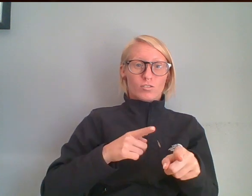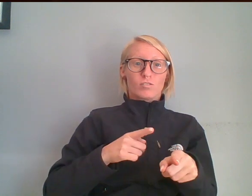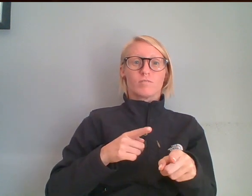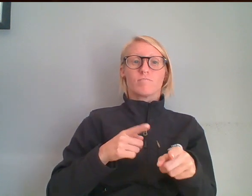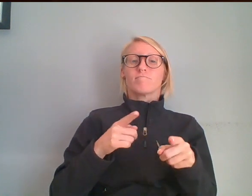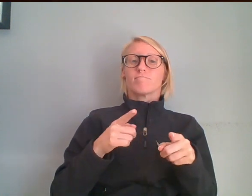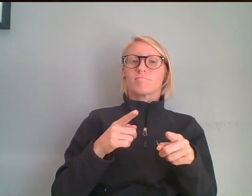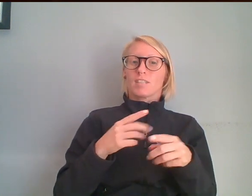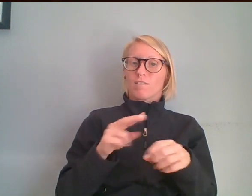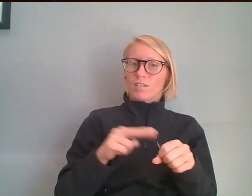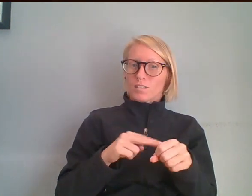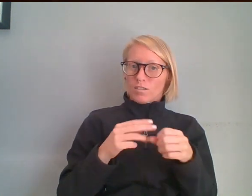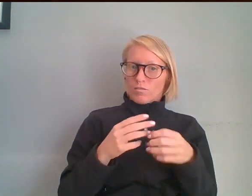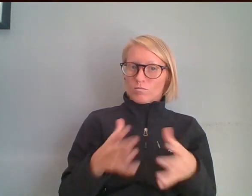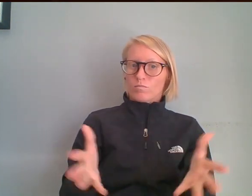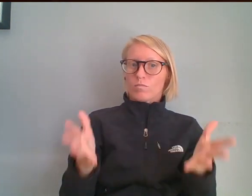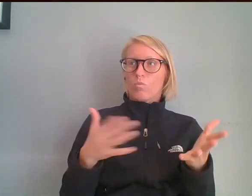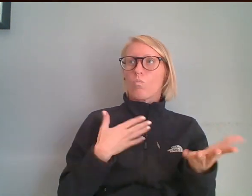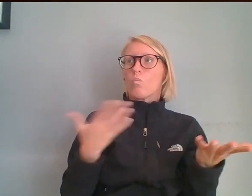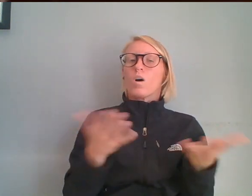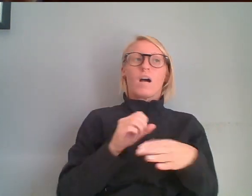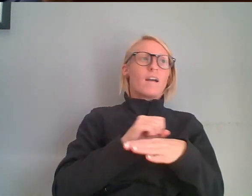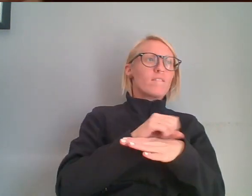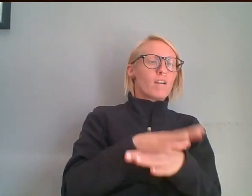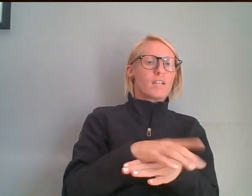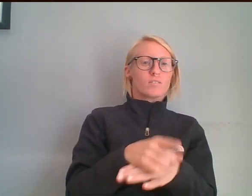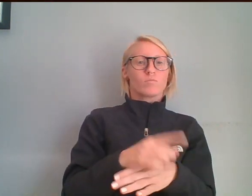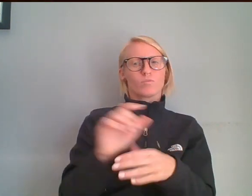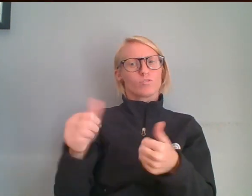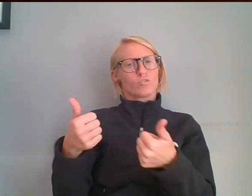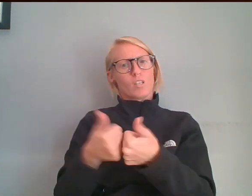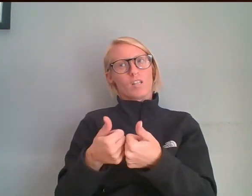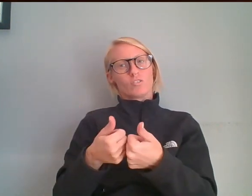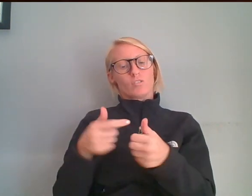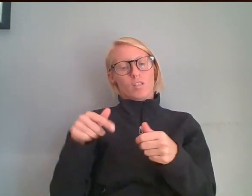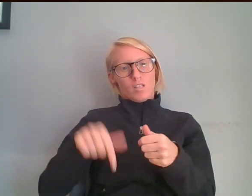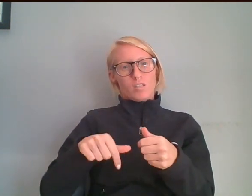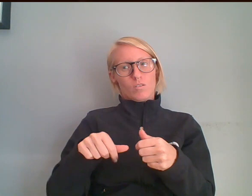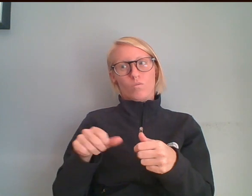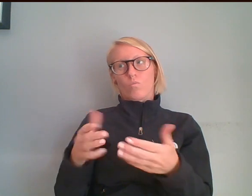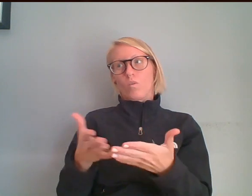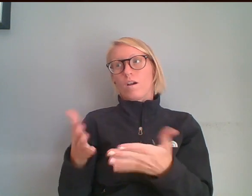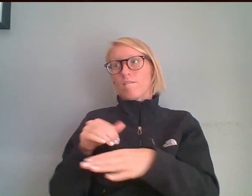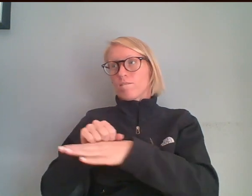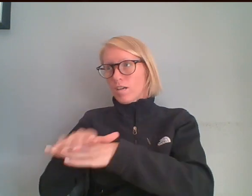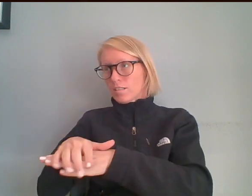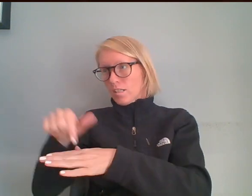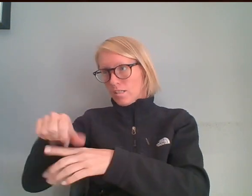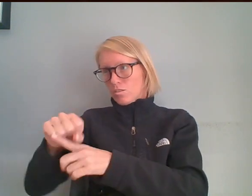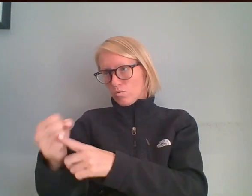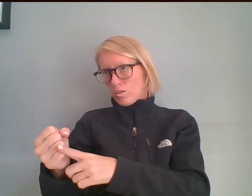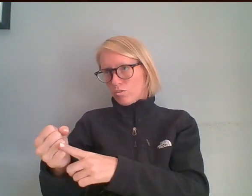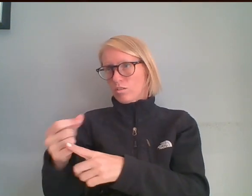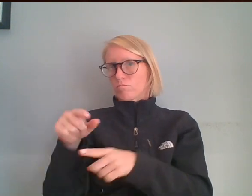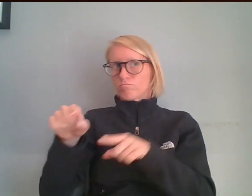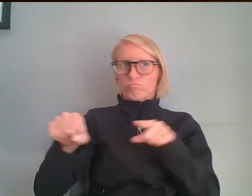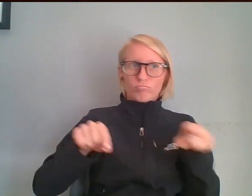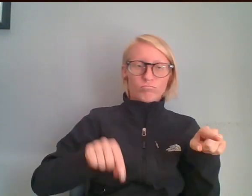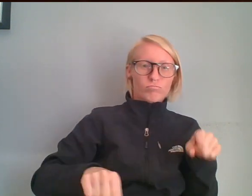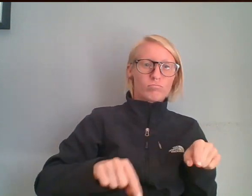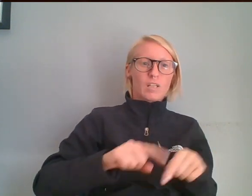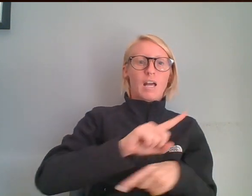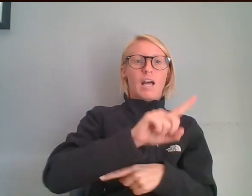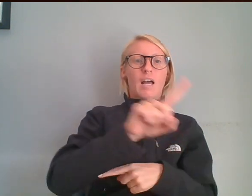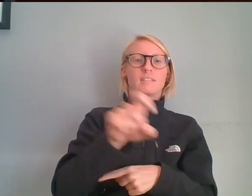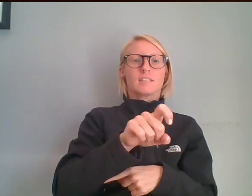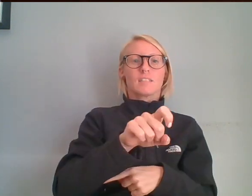advice. So what advice would you give somebody who's challenged with this? Or what advice would you give to somebody in this situation? And by asking for the